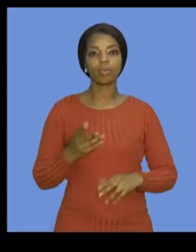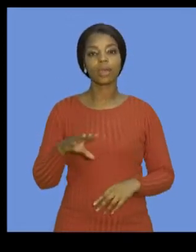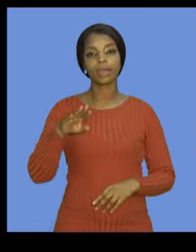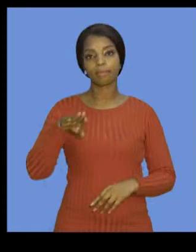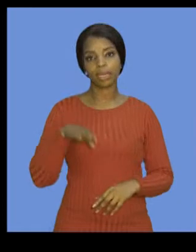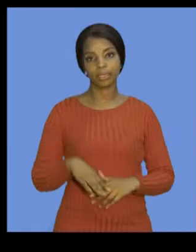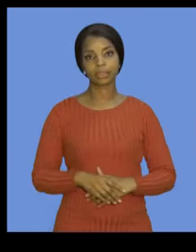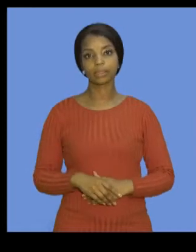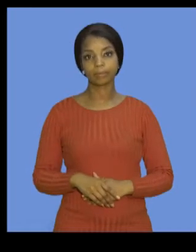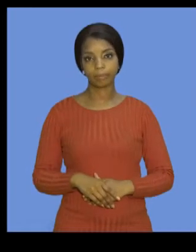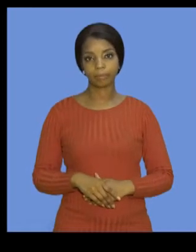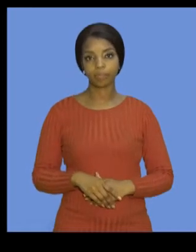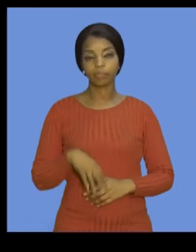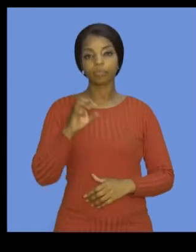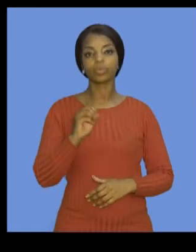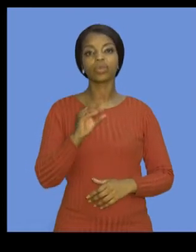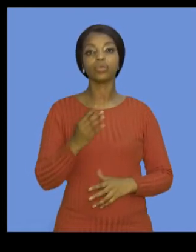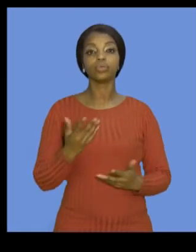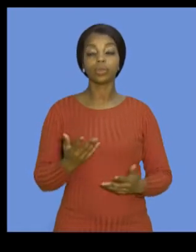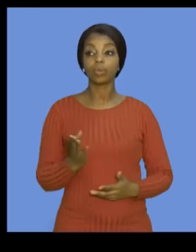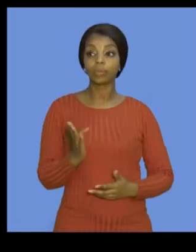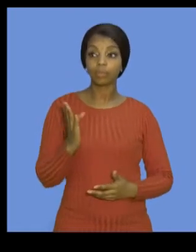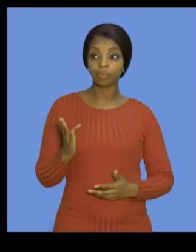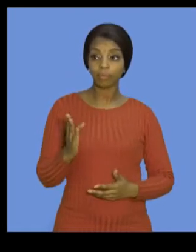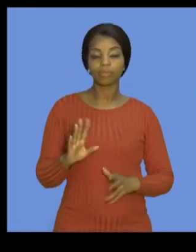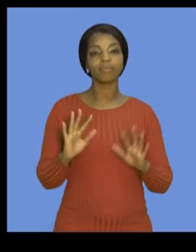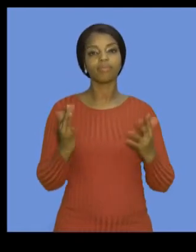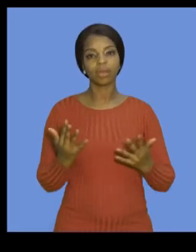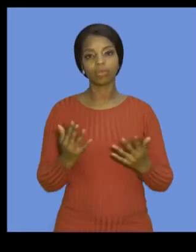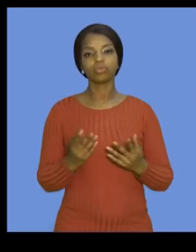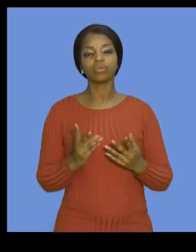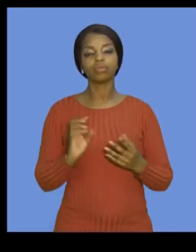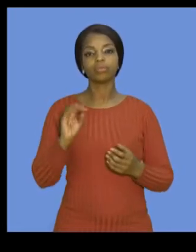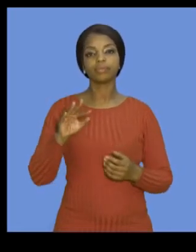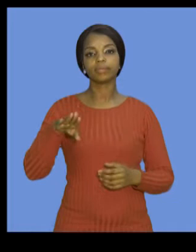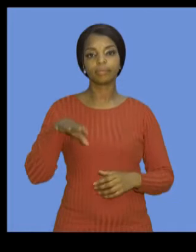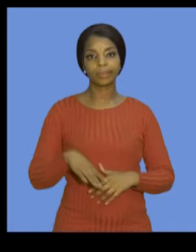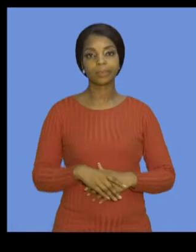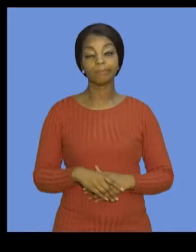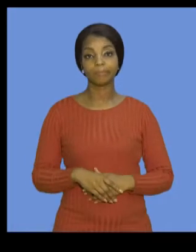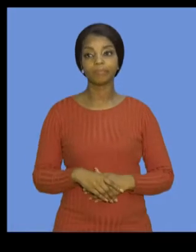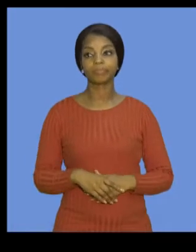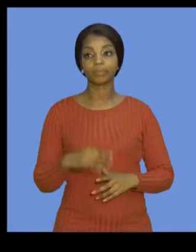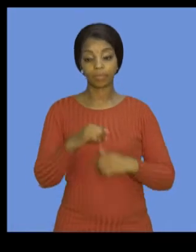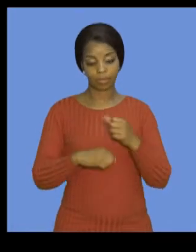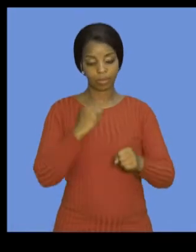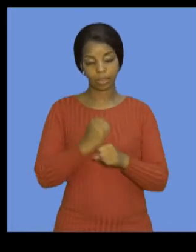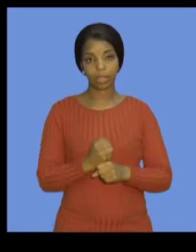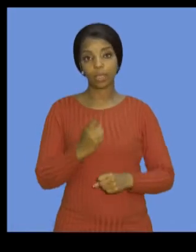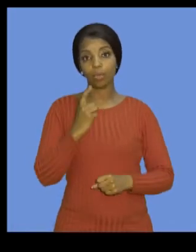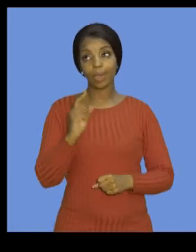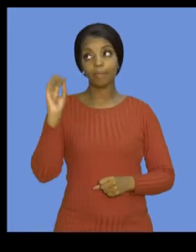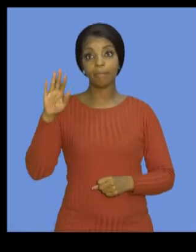savings account. So in great detail, this is how it will look like. For the first year, at the end of the first year, you will